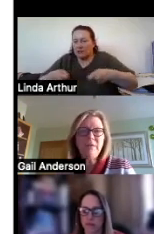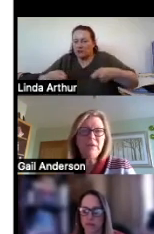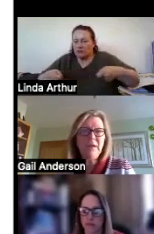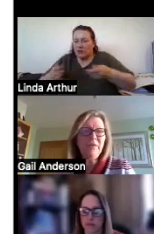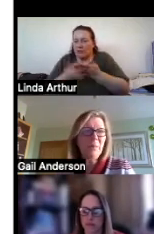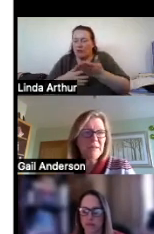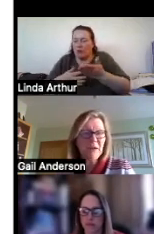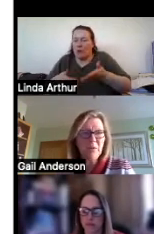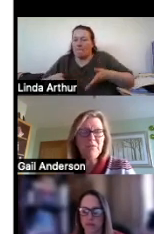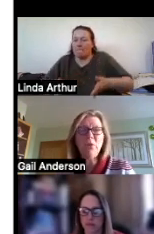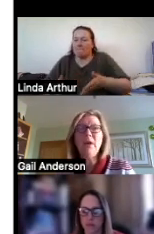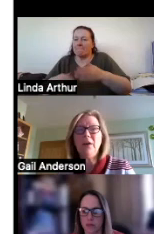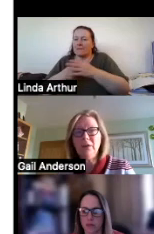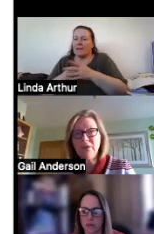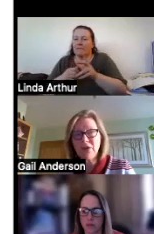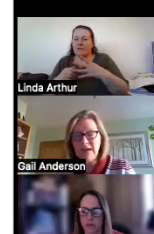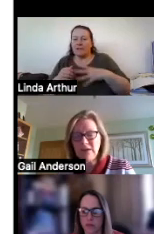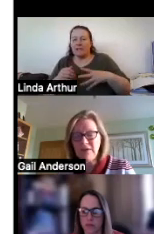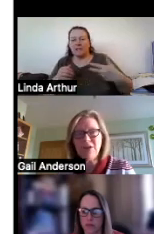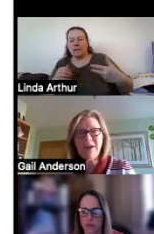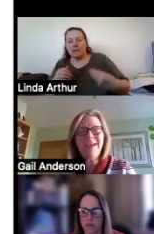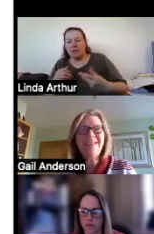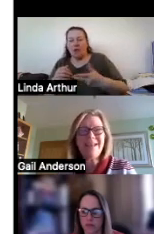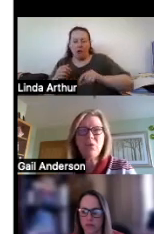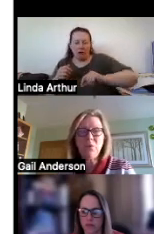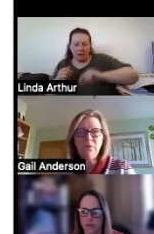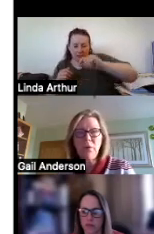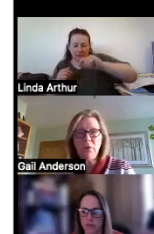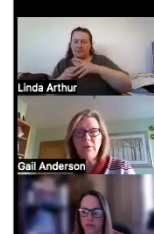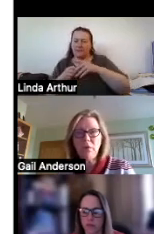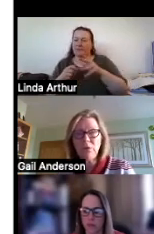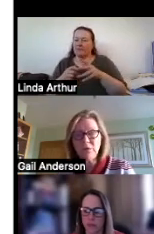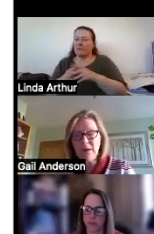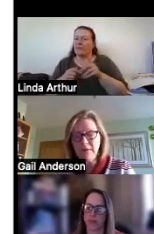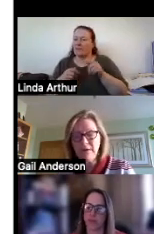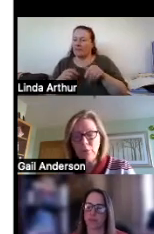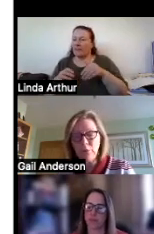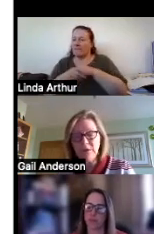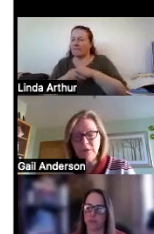And obviously, if an episiotomy is required or if there's a laceration, that's going to involve